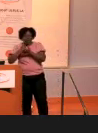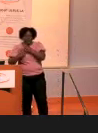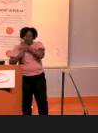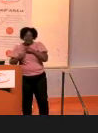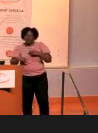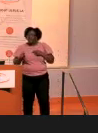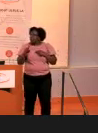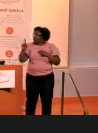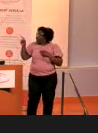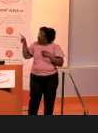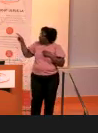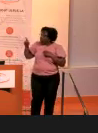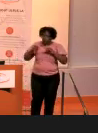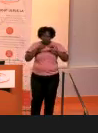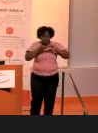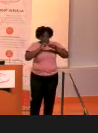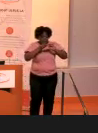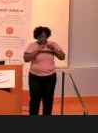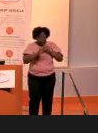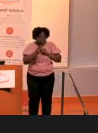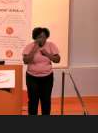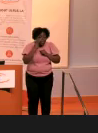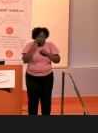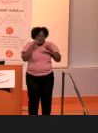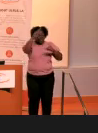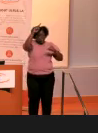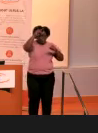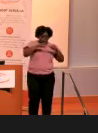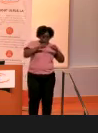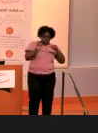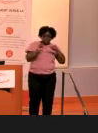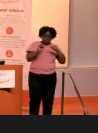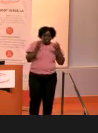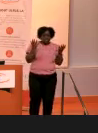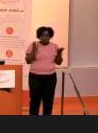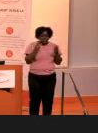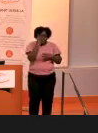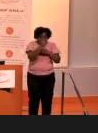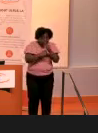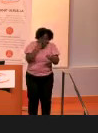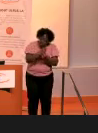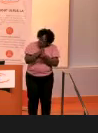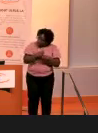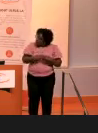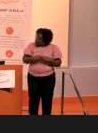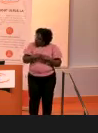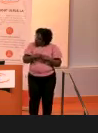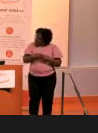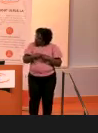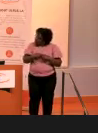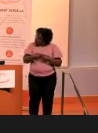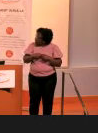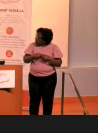the SLEDAI-2K. And you can see it goes down to 0. And this is 2-year data. This